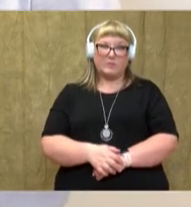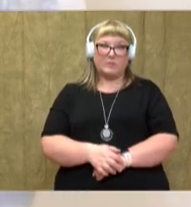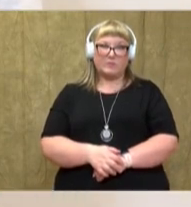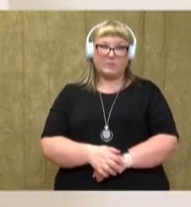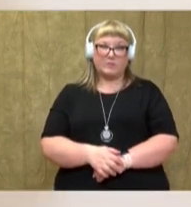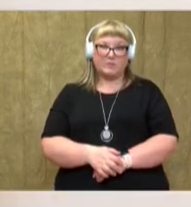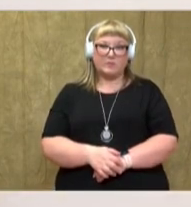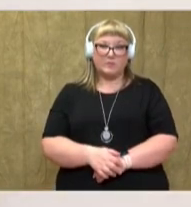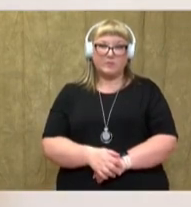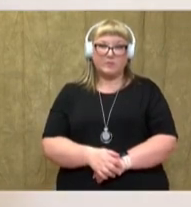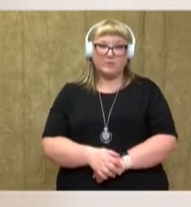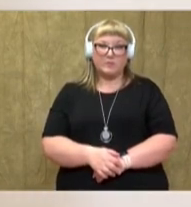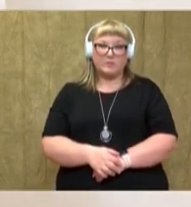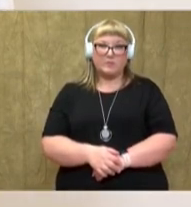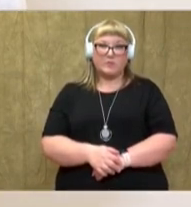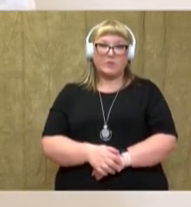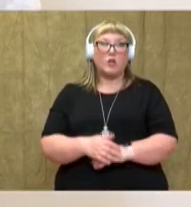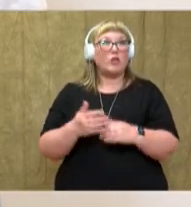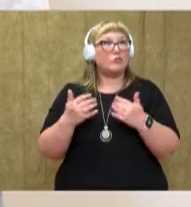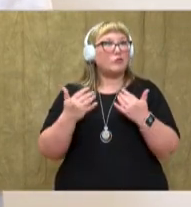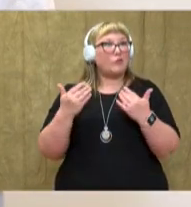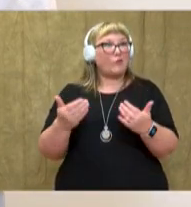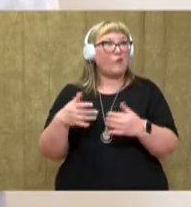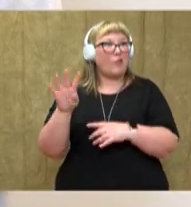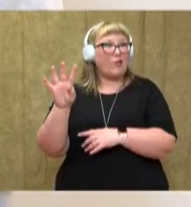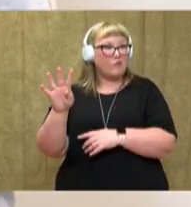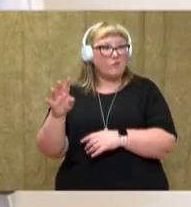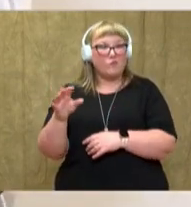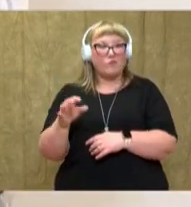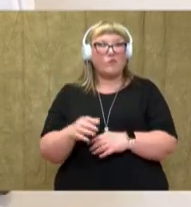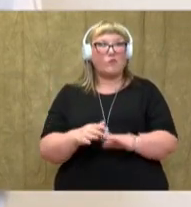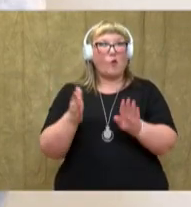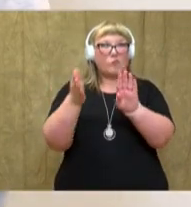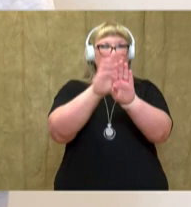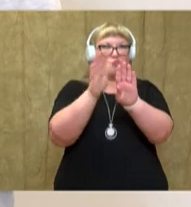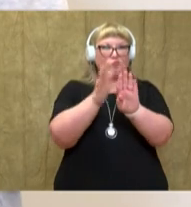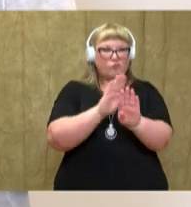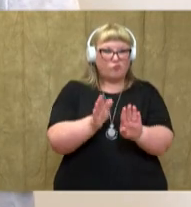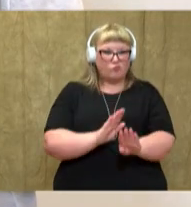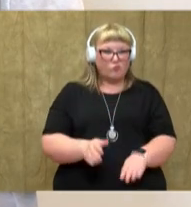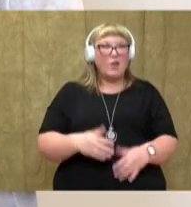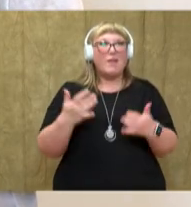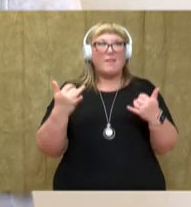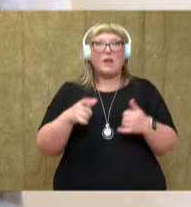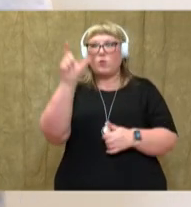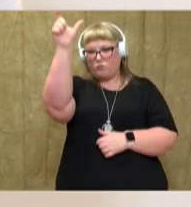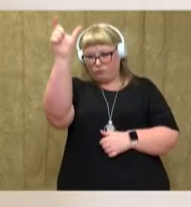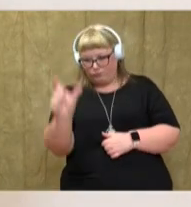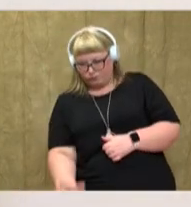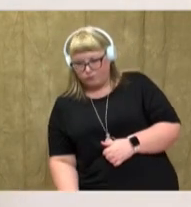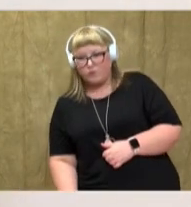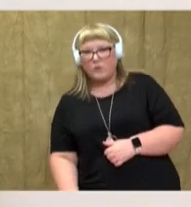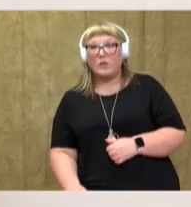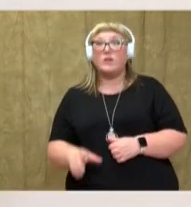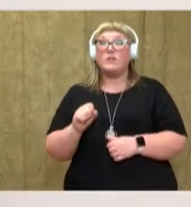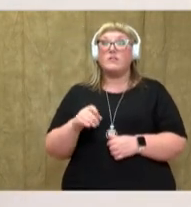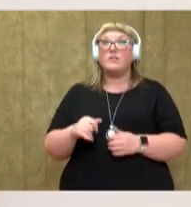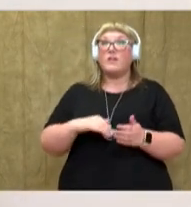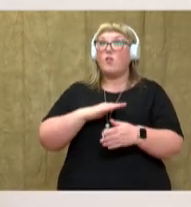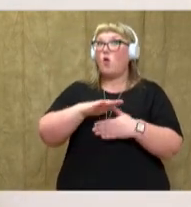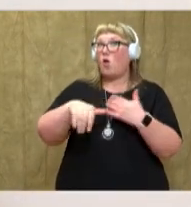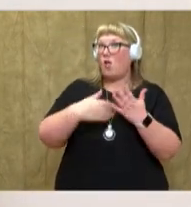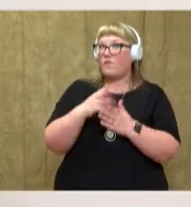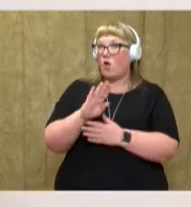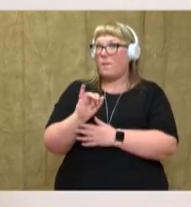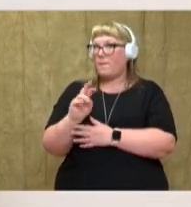So far, that's four chips that are covering up our words. Remember, we need a complete row down to get all of our bingo. Do you